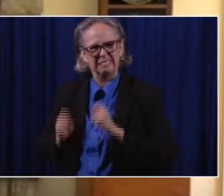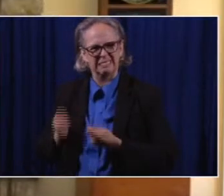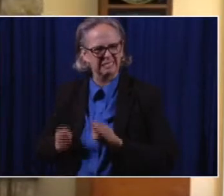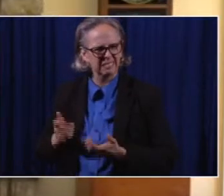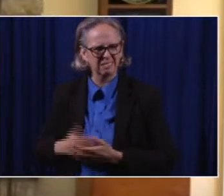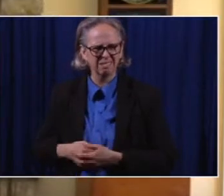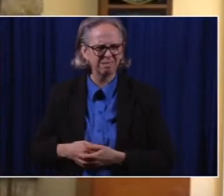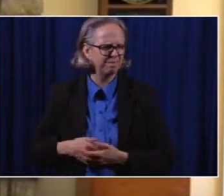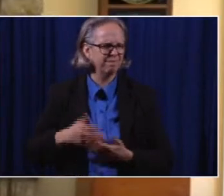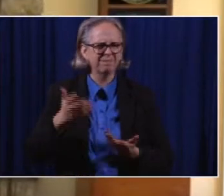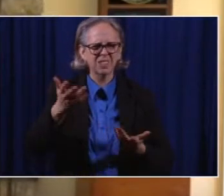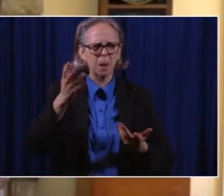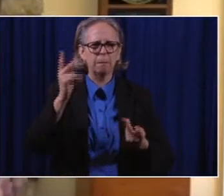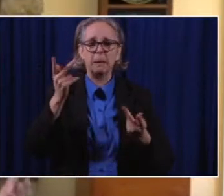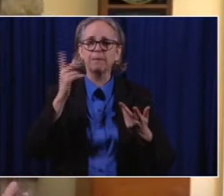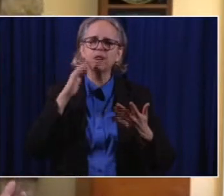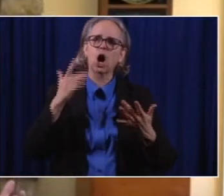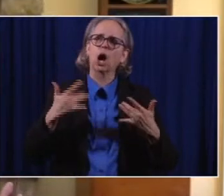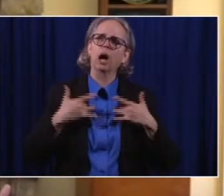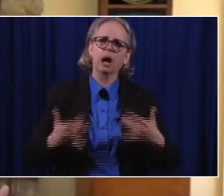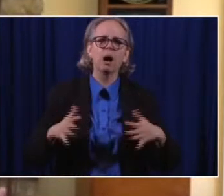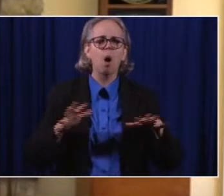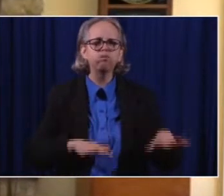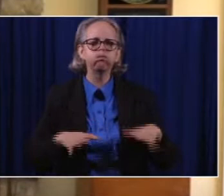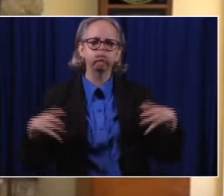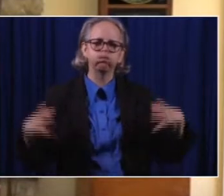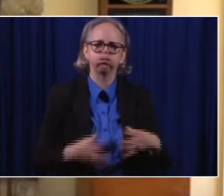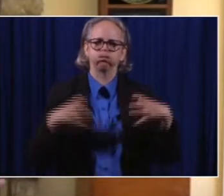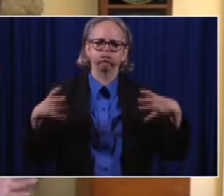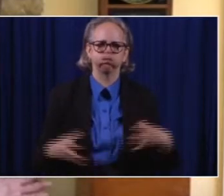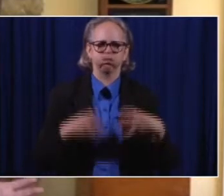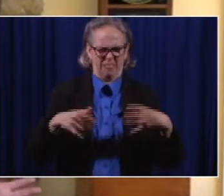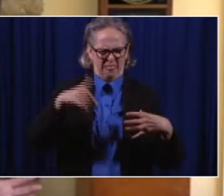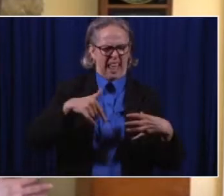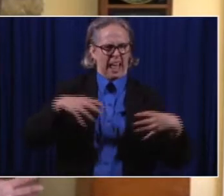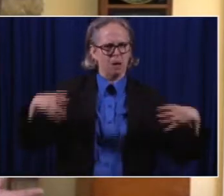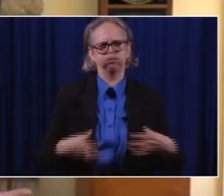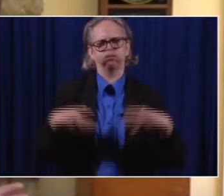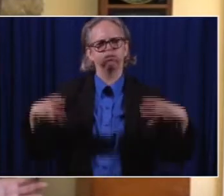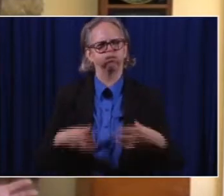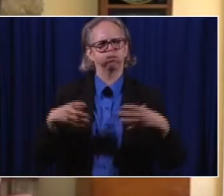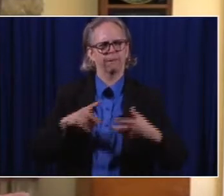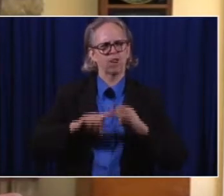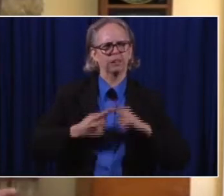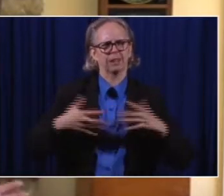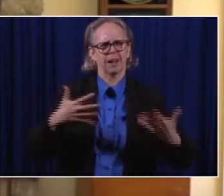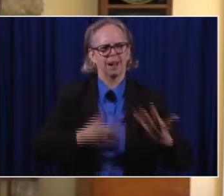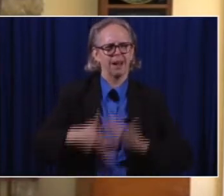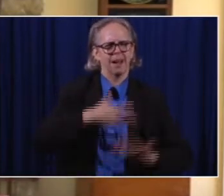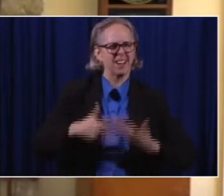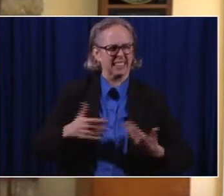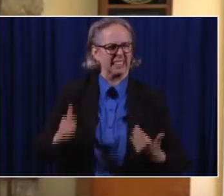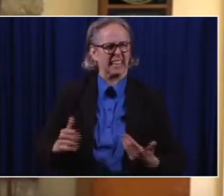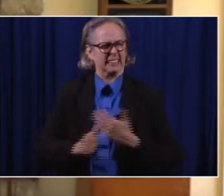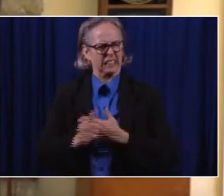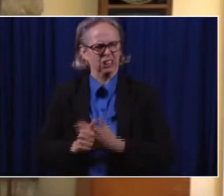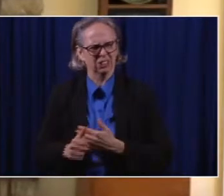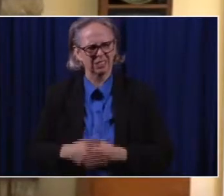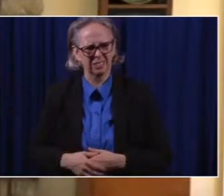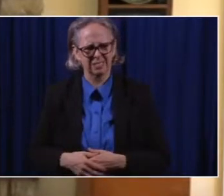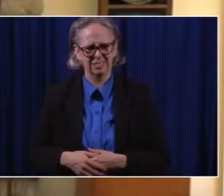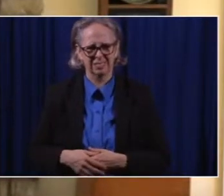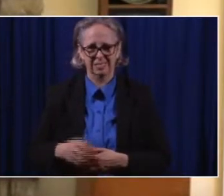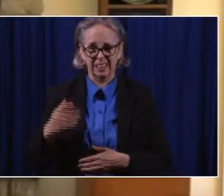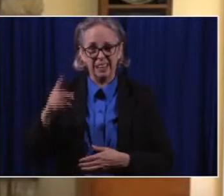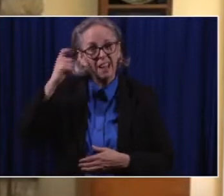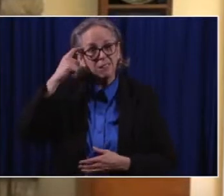ways and how dangerous that is. In that case, there's no rule we can issue or should. We just have to warn